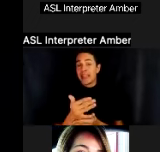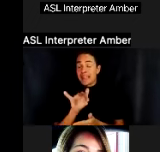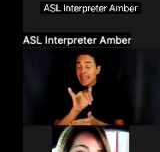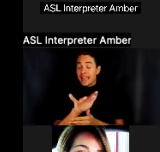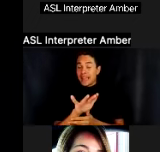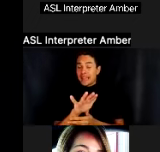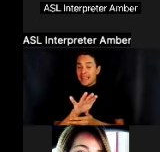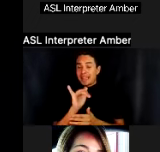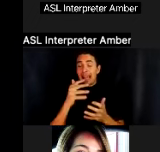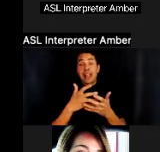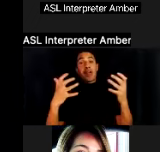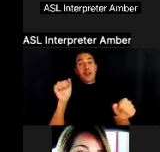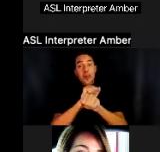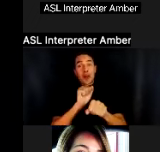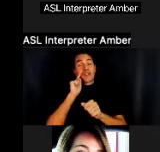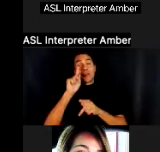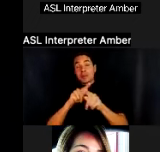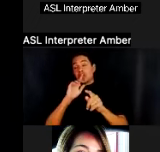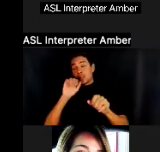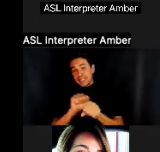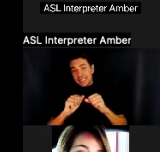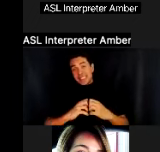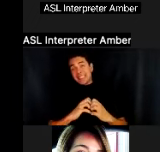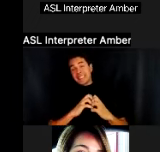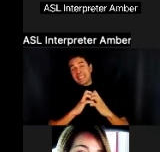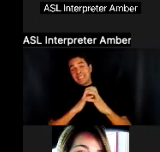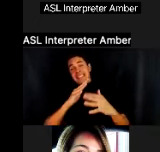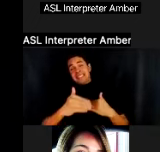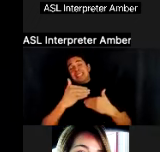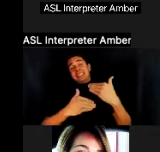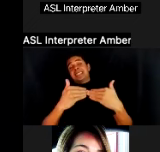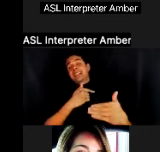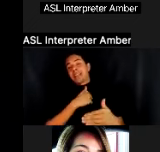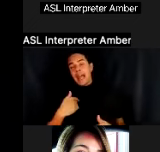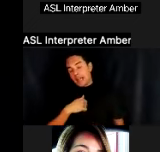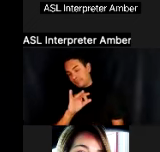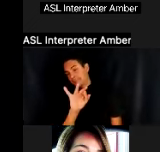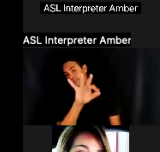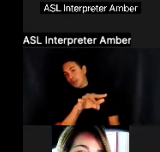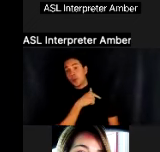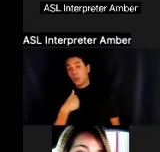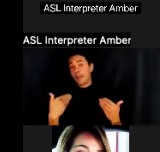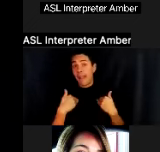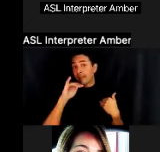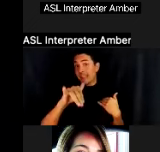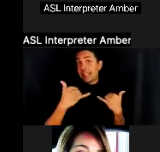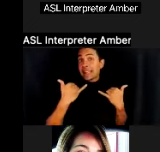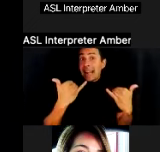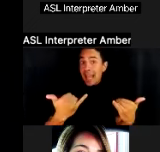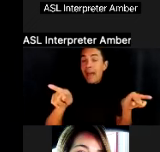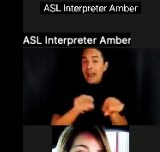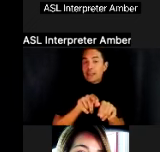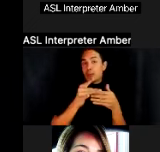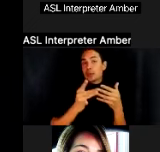that was a lot of work for a lot of people, and just putting out there that we have that also now as an option.